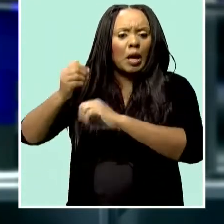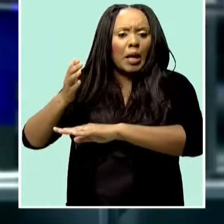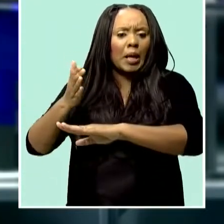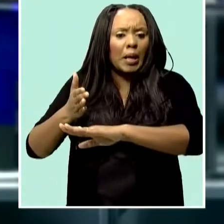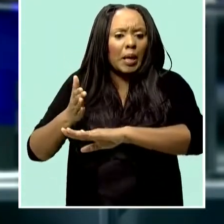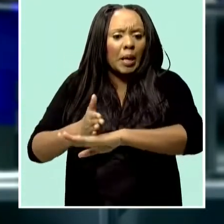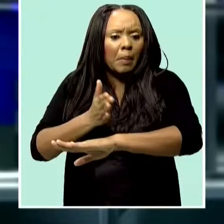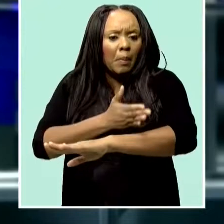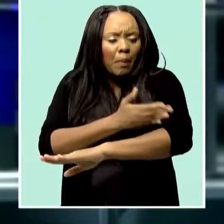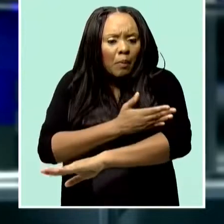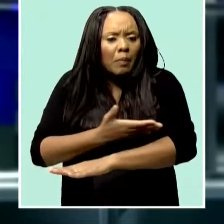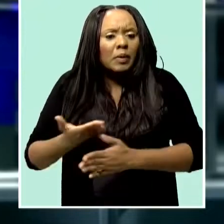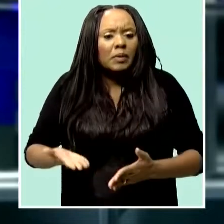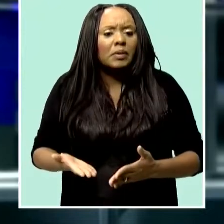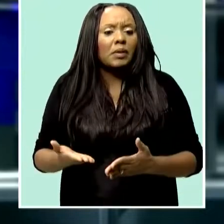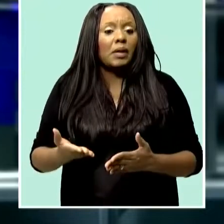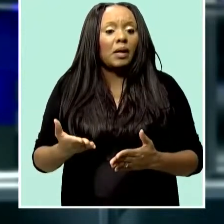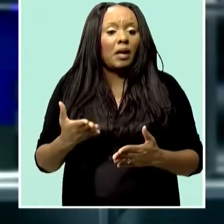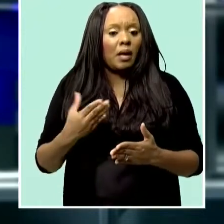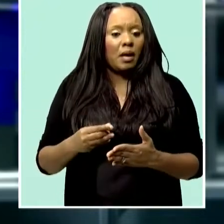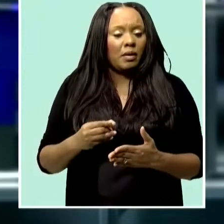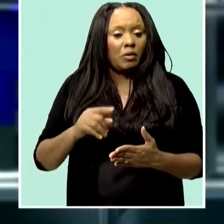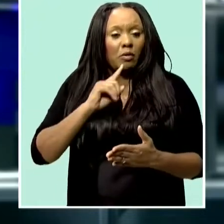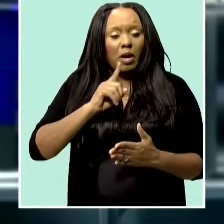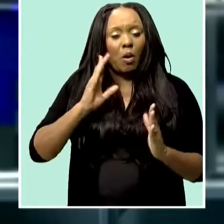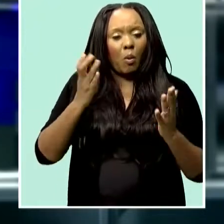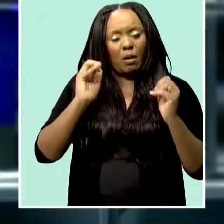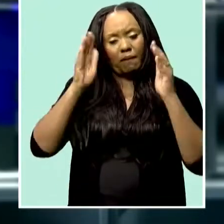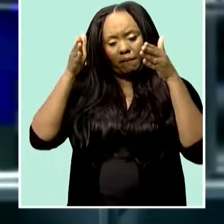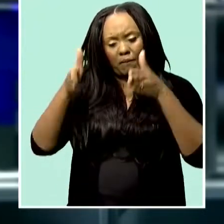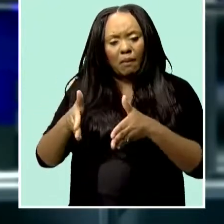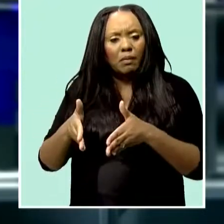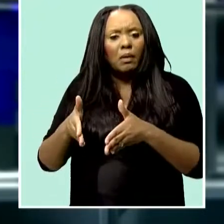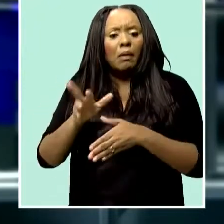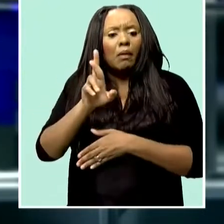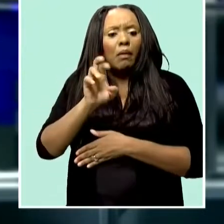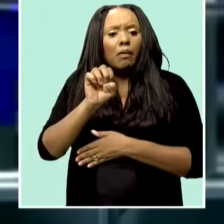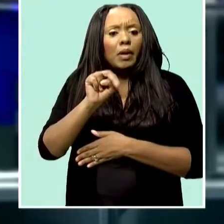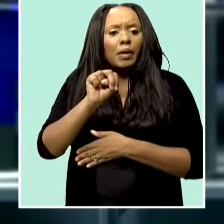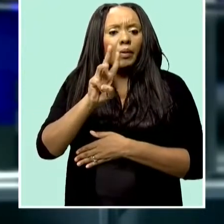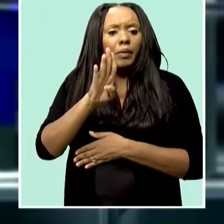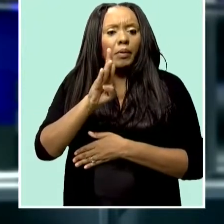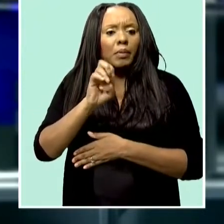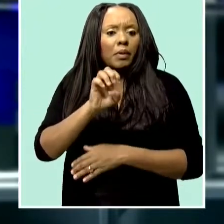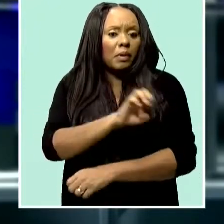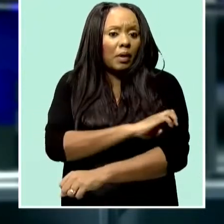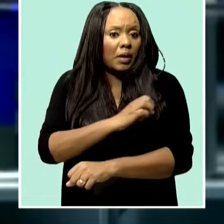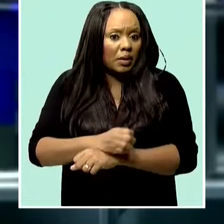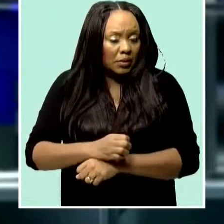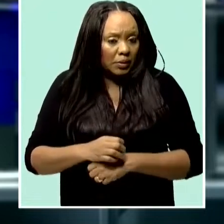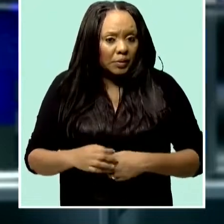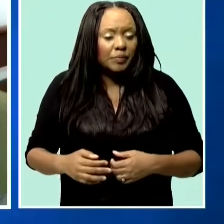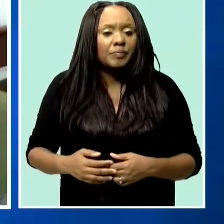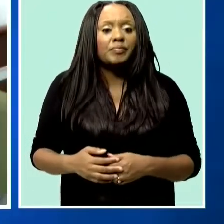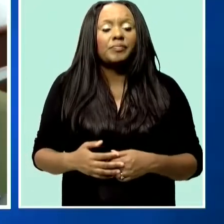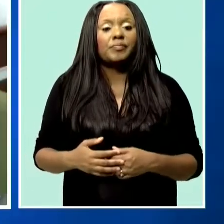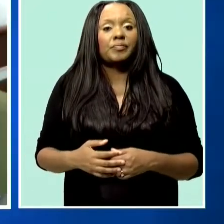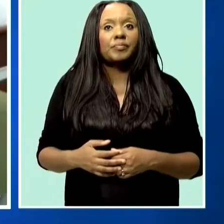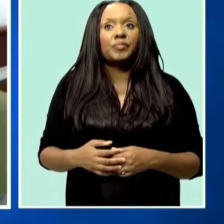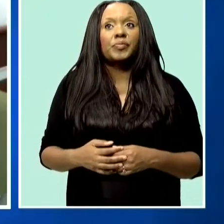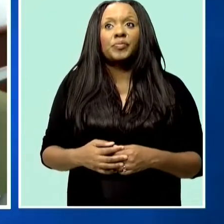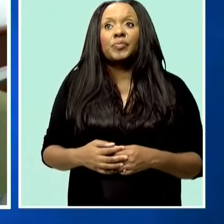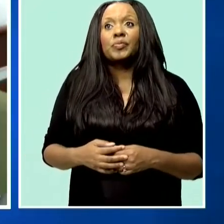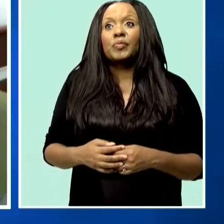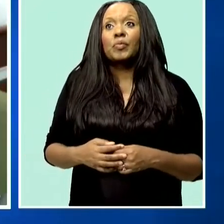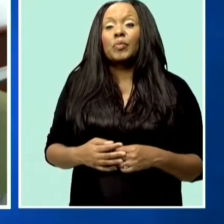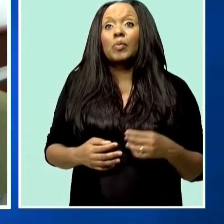hearing in 2010, especially with a major pivot towards renewable energy sources since then. We did make significant